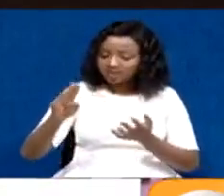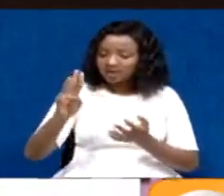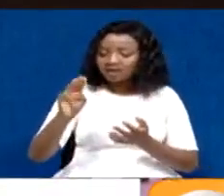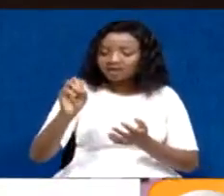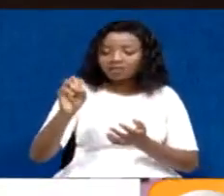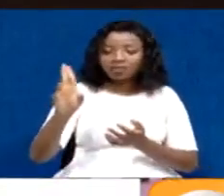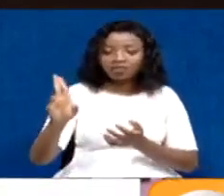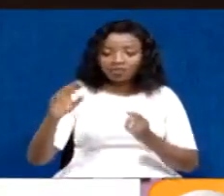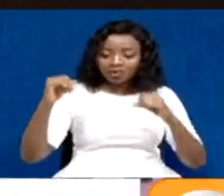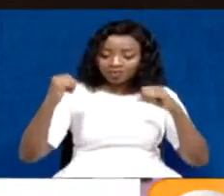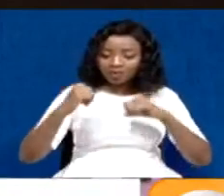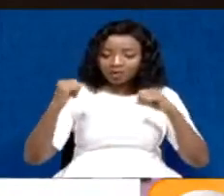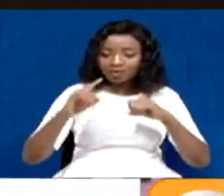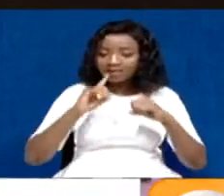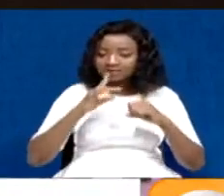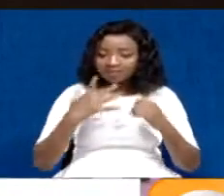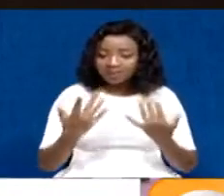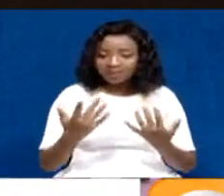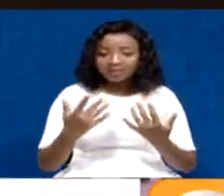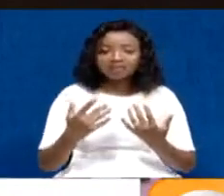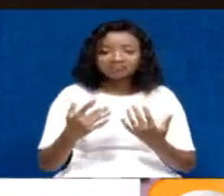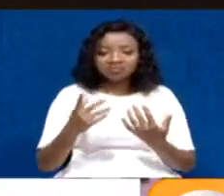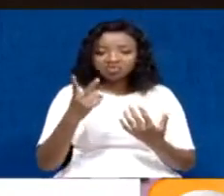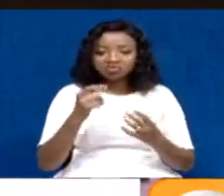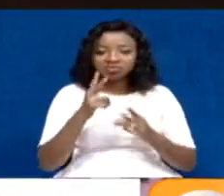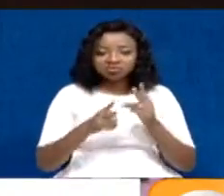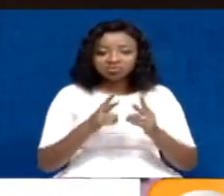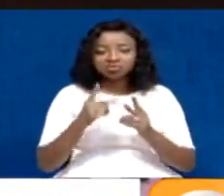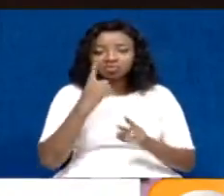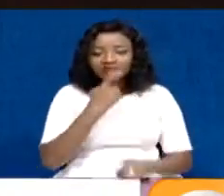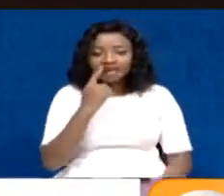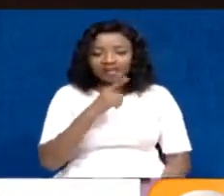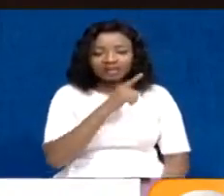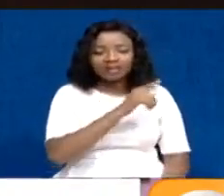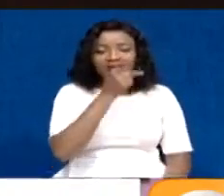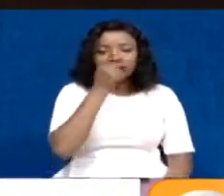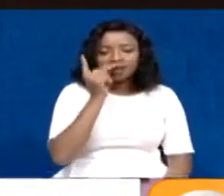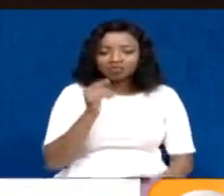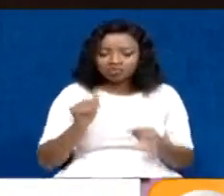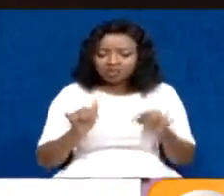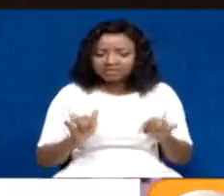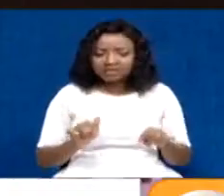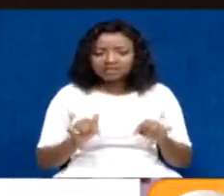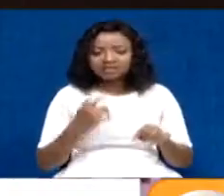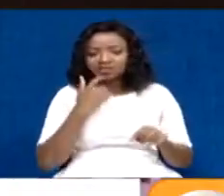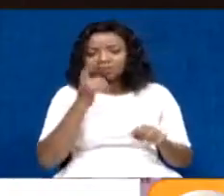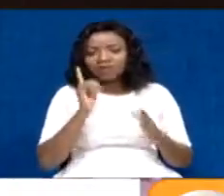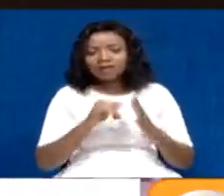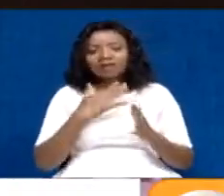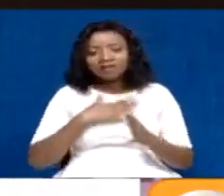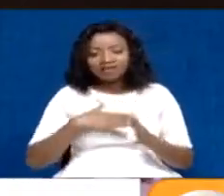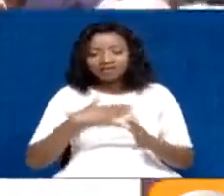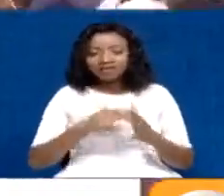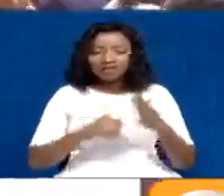MOU. Na ukasema hautasimama 2022 ni Kalonzo. Sasa tunakuambia step down,